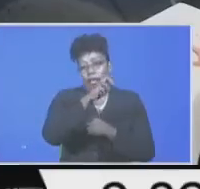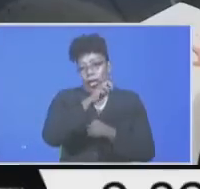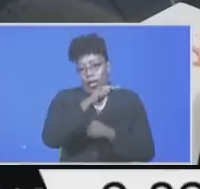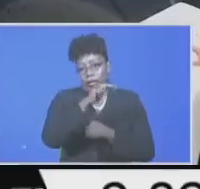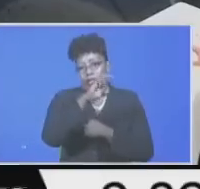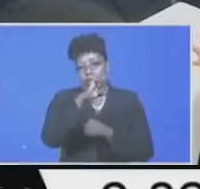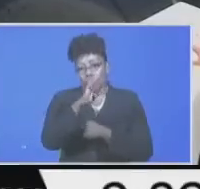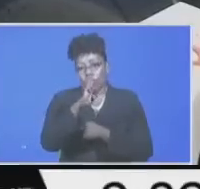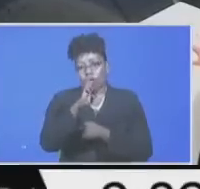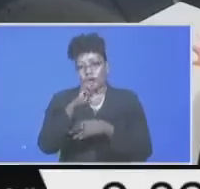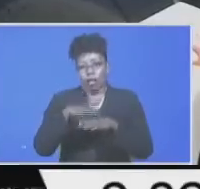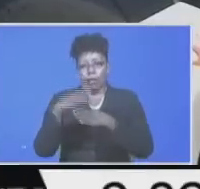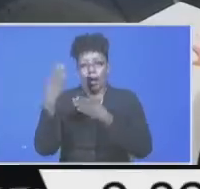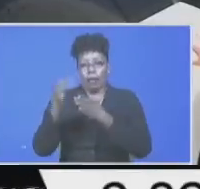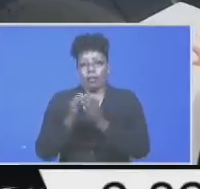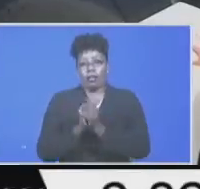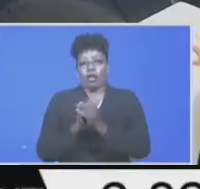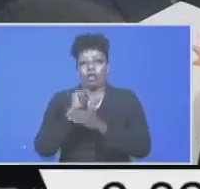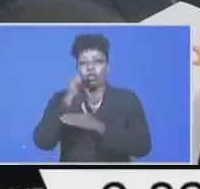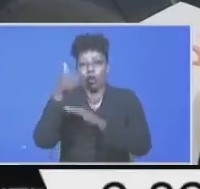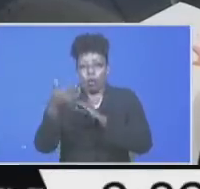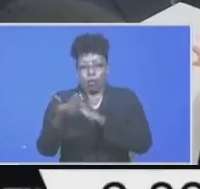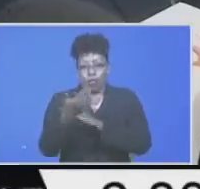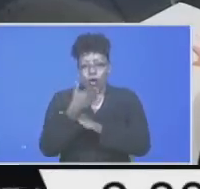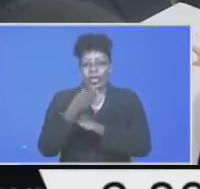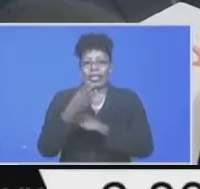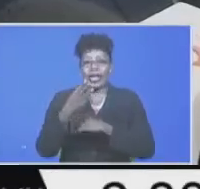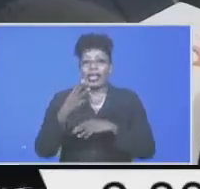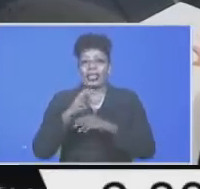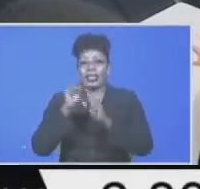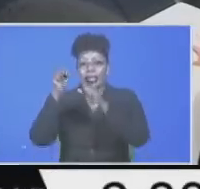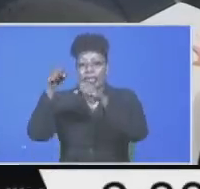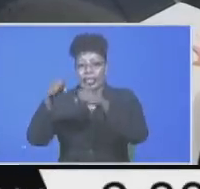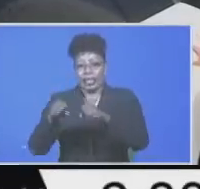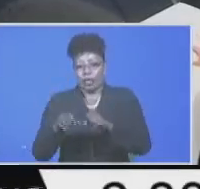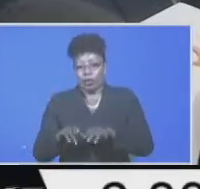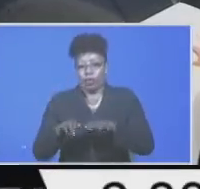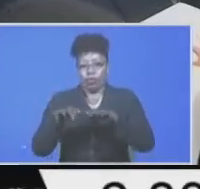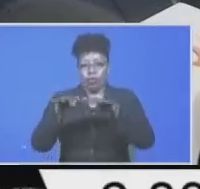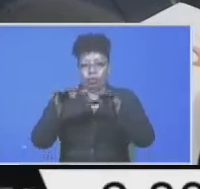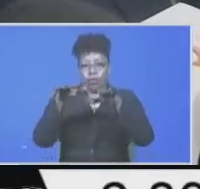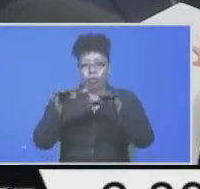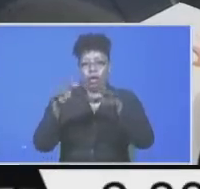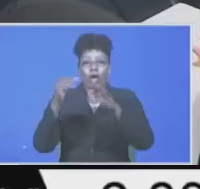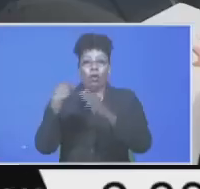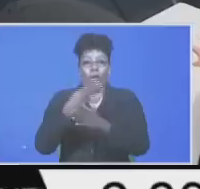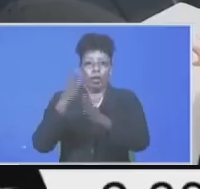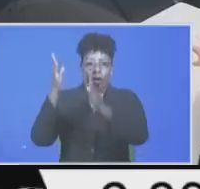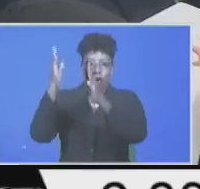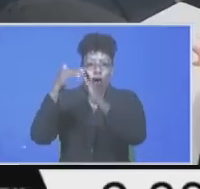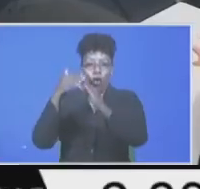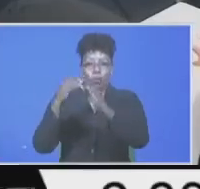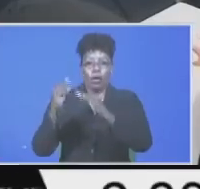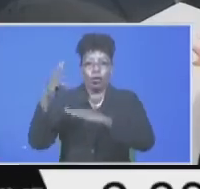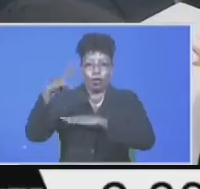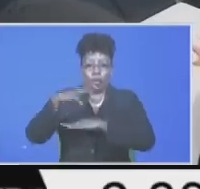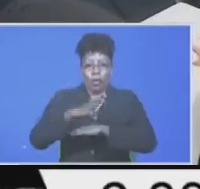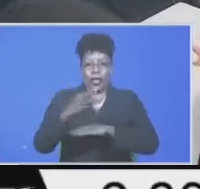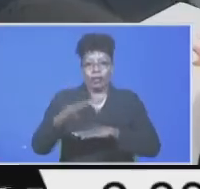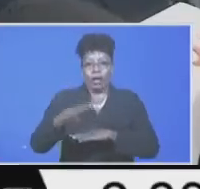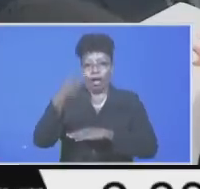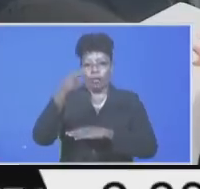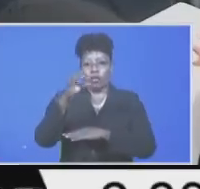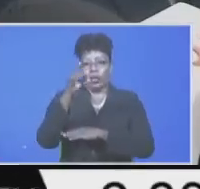anticipate some very large sea swells, which would propagate southward. We anticipate wave heights as much